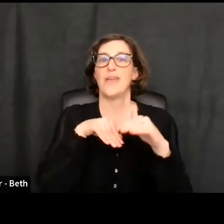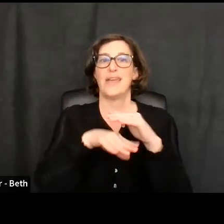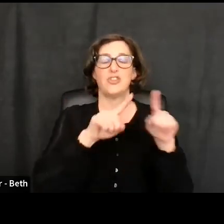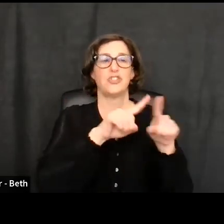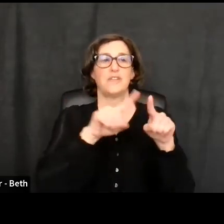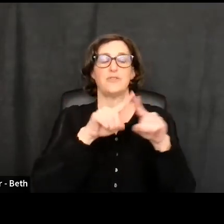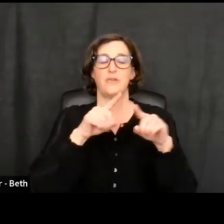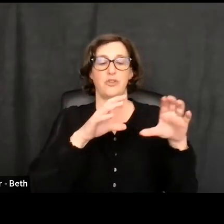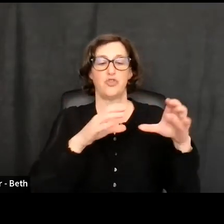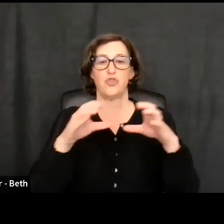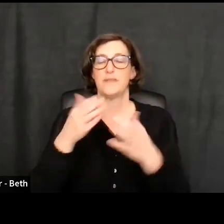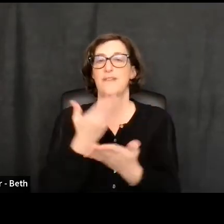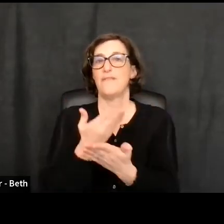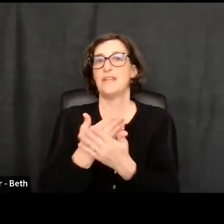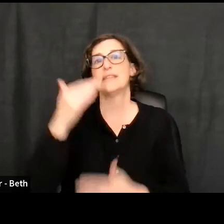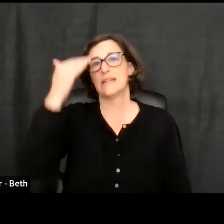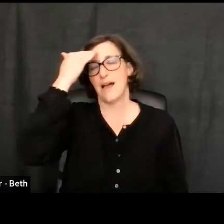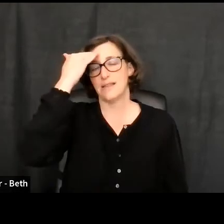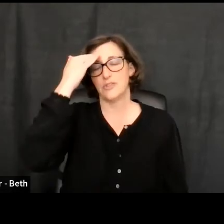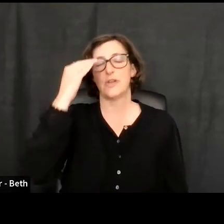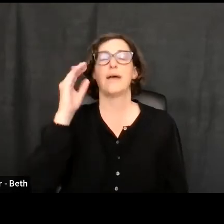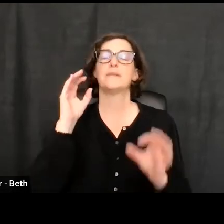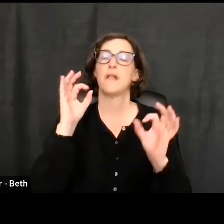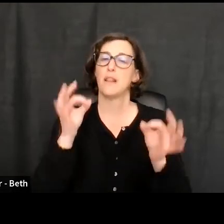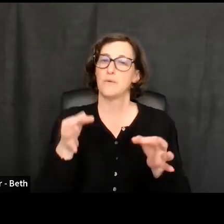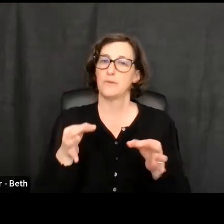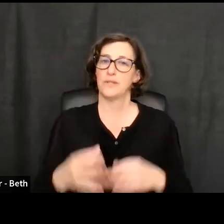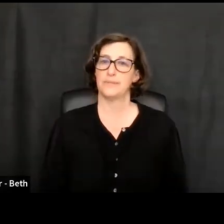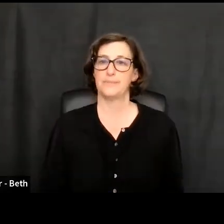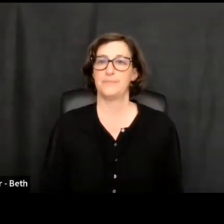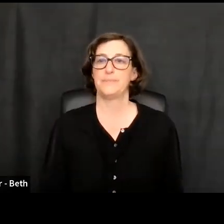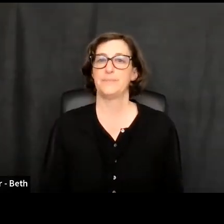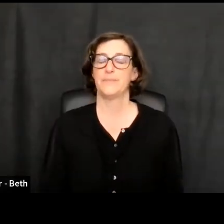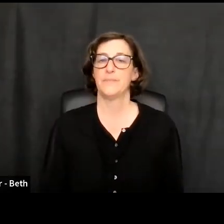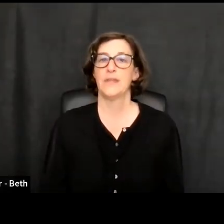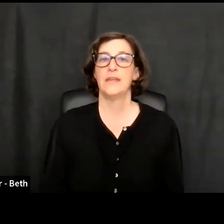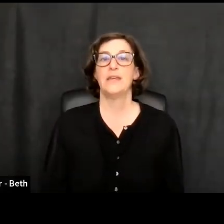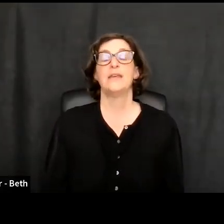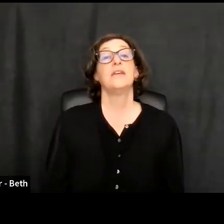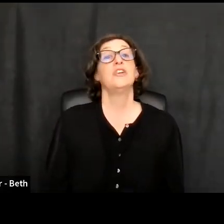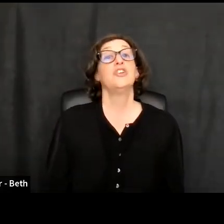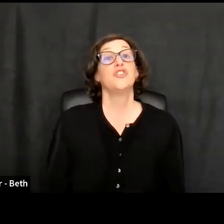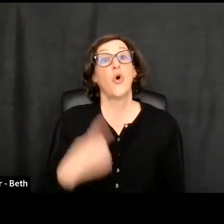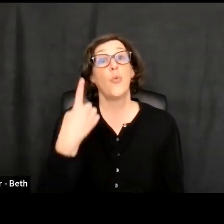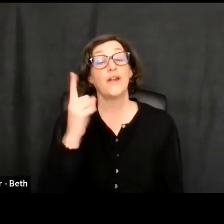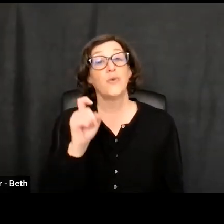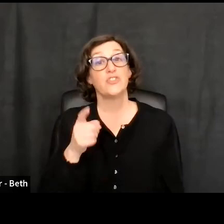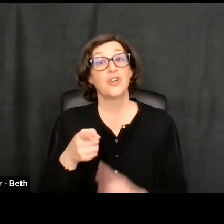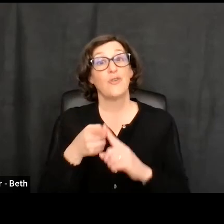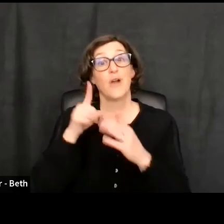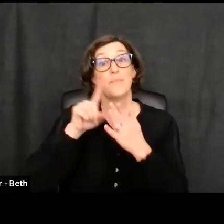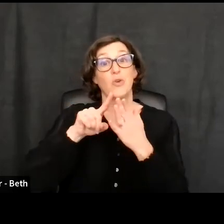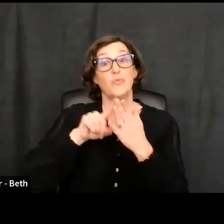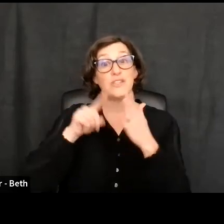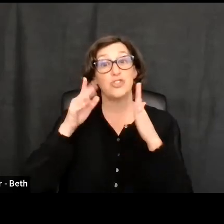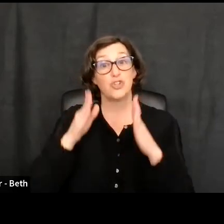of evidence and knowledge. Absolutely. So someone is asking from a researcher, a student, a junior